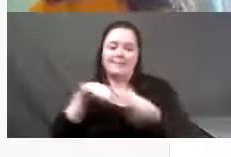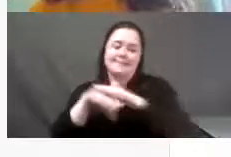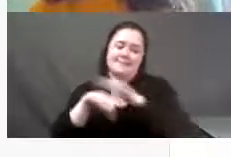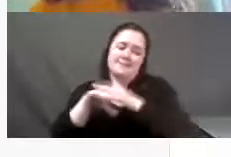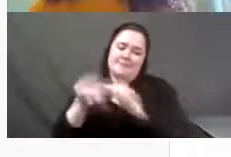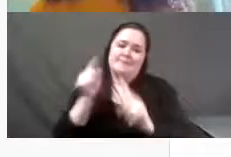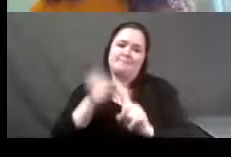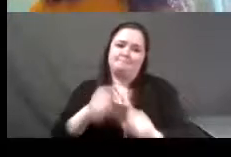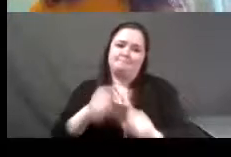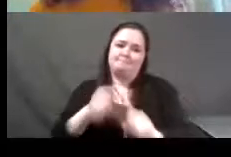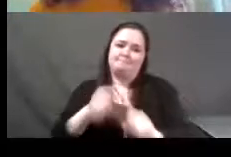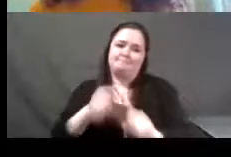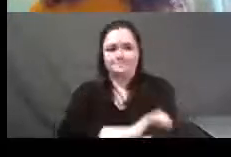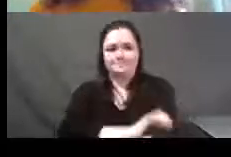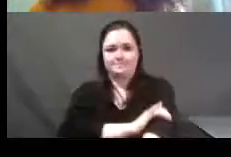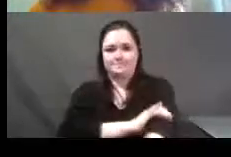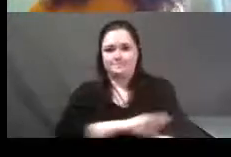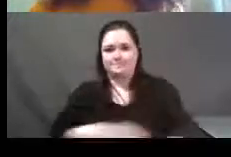All right.